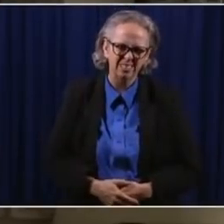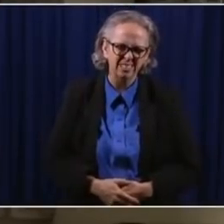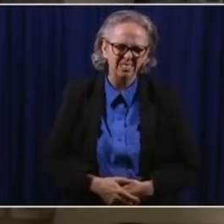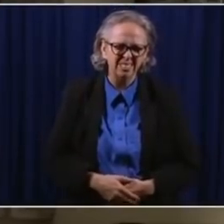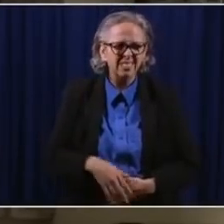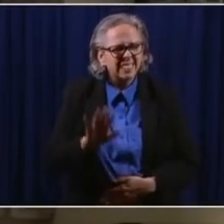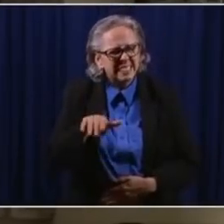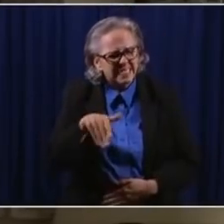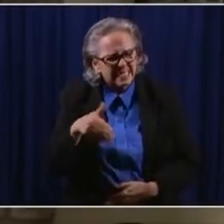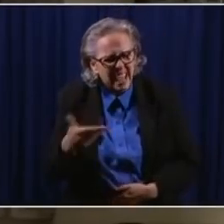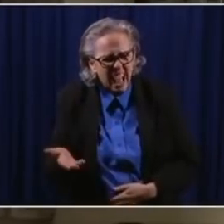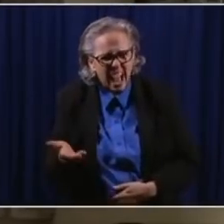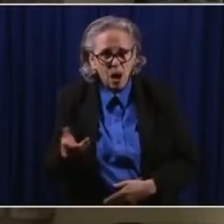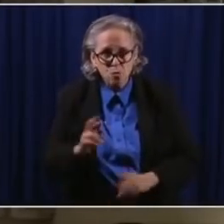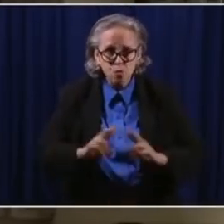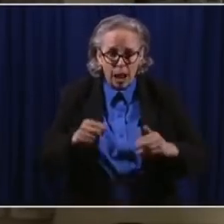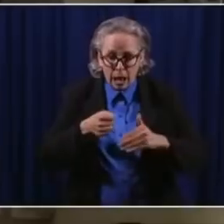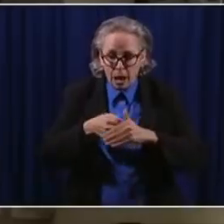he would have been born.